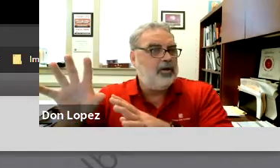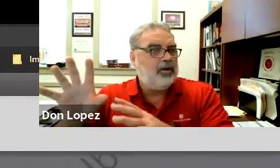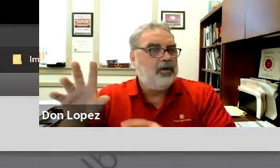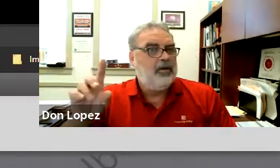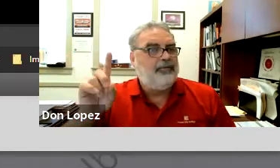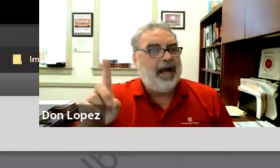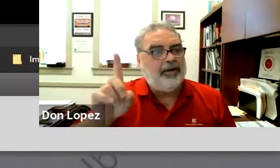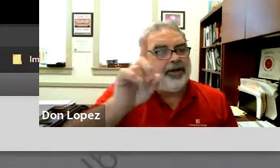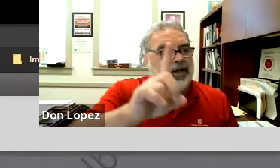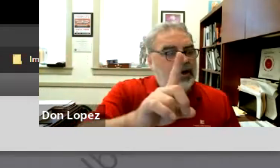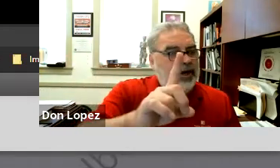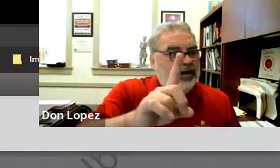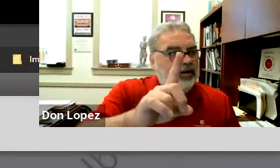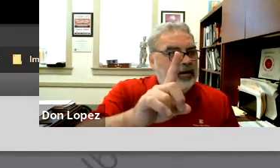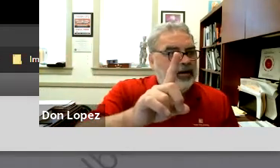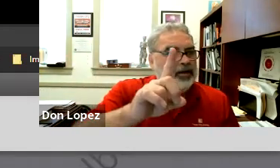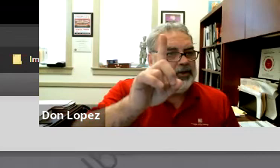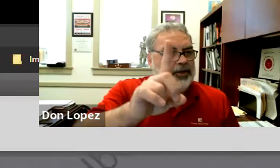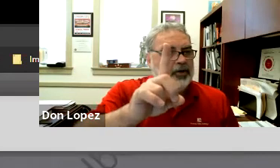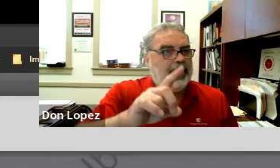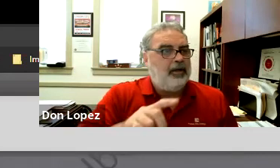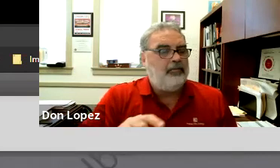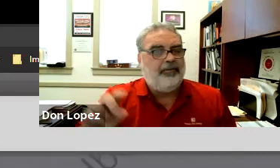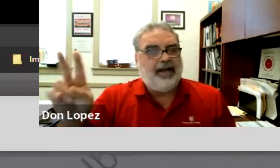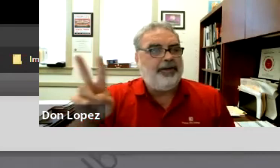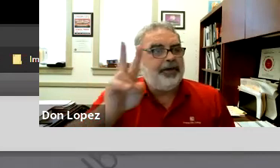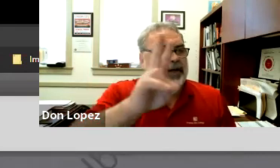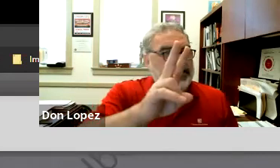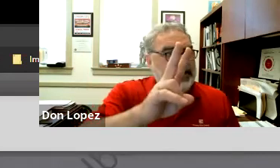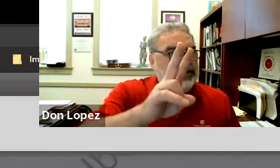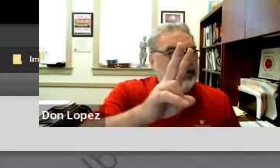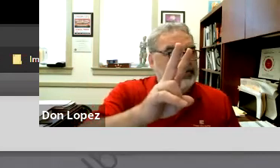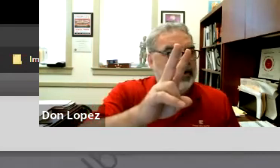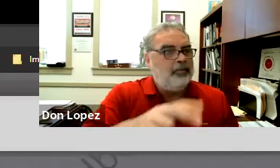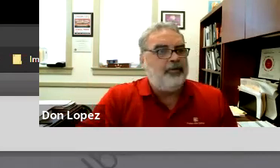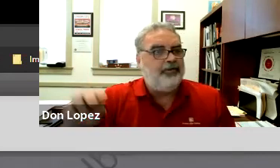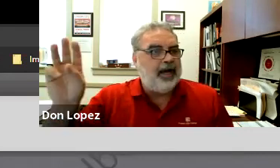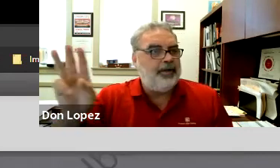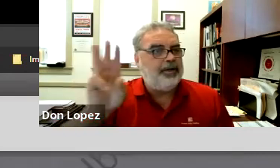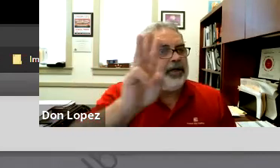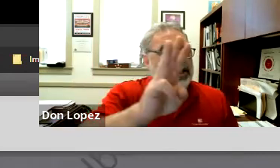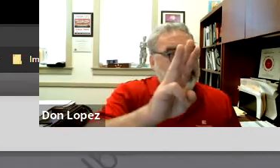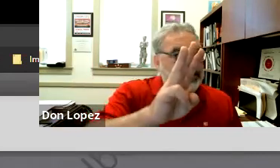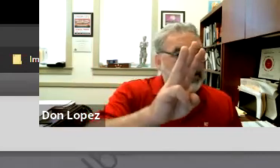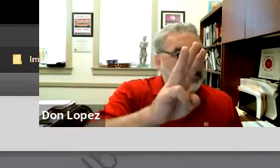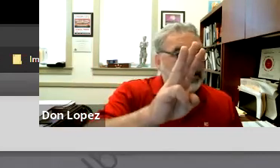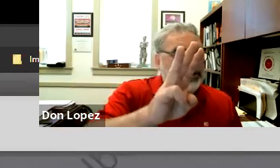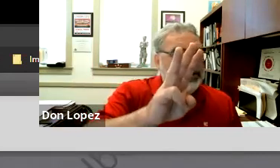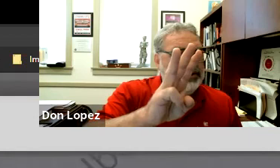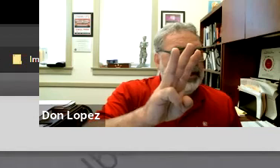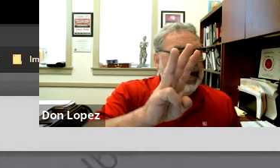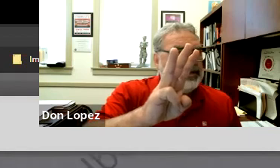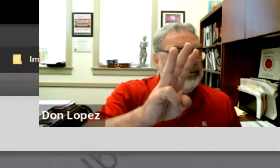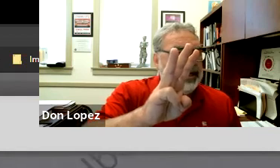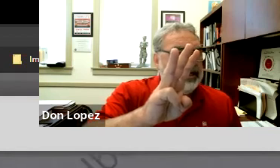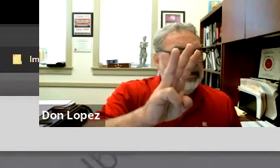work. Faculty, you're going to go here, do your curriculum. Faculty, you're going to go here, do your program review. Faculty, you're going to go here and do your